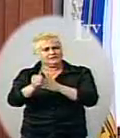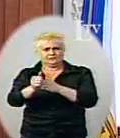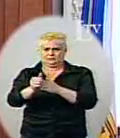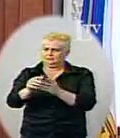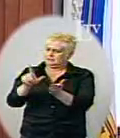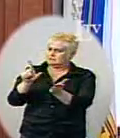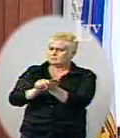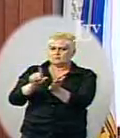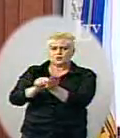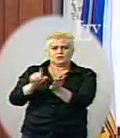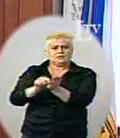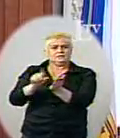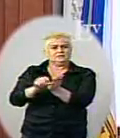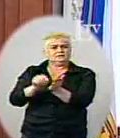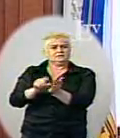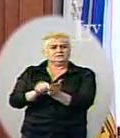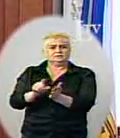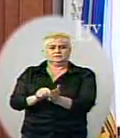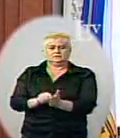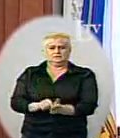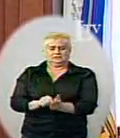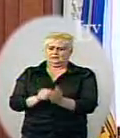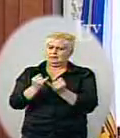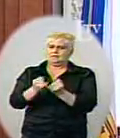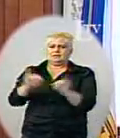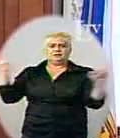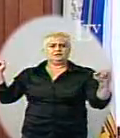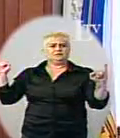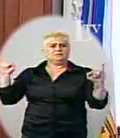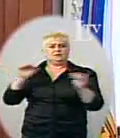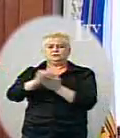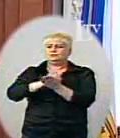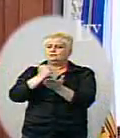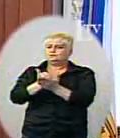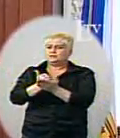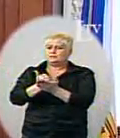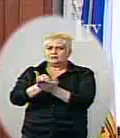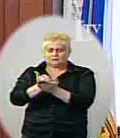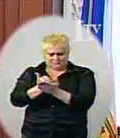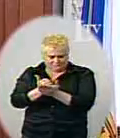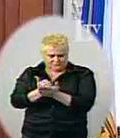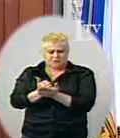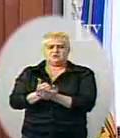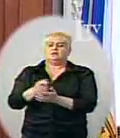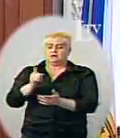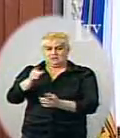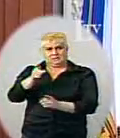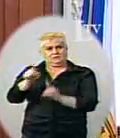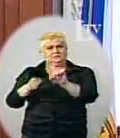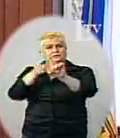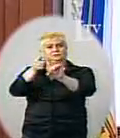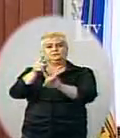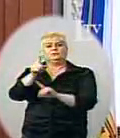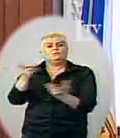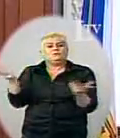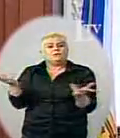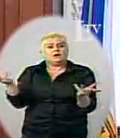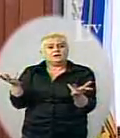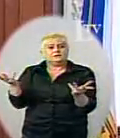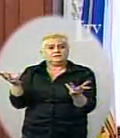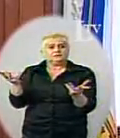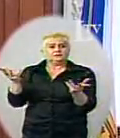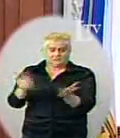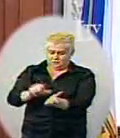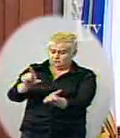publisher of Nova Scotia's fiercely independent daily newspaper, who ensured that the power of his